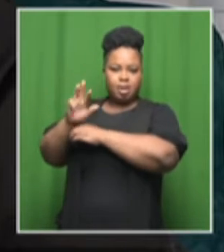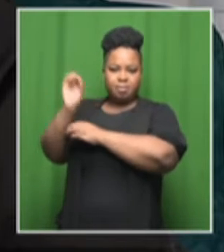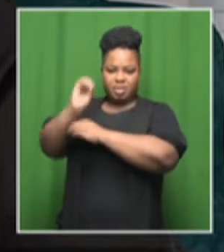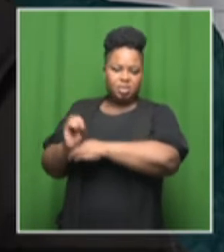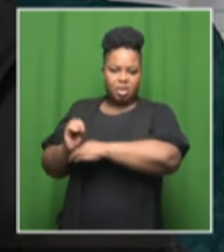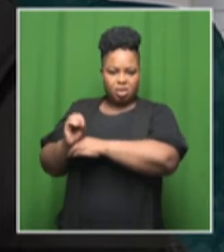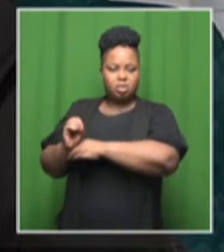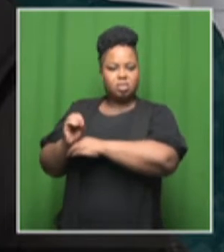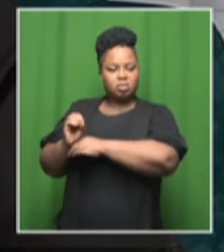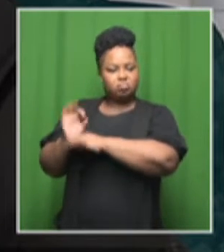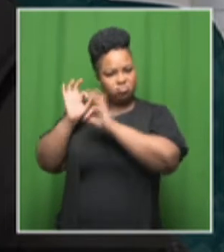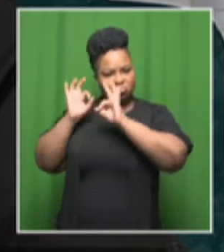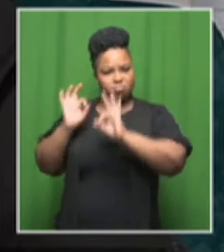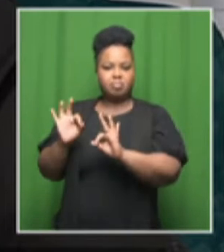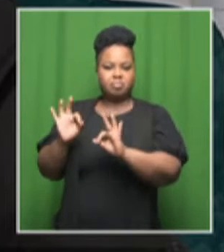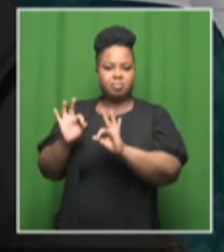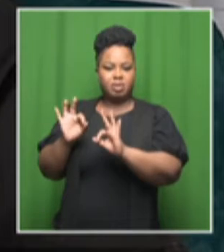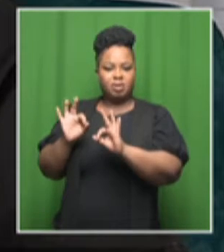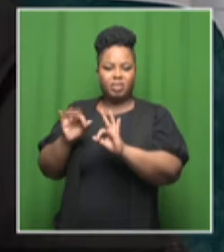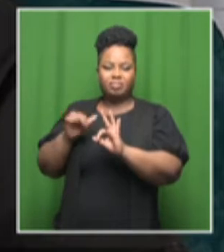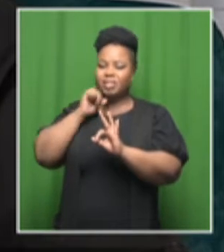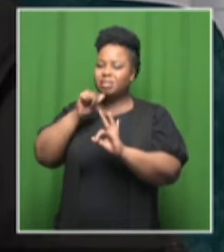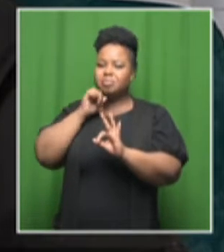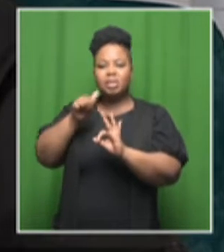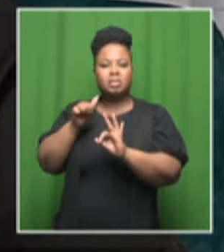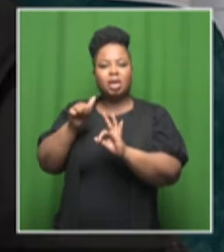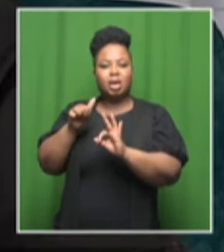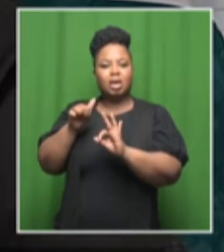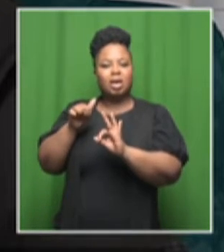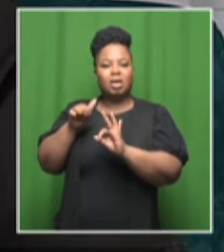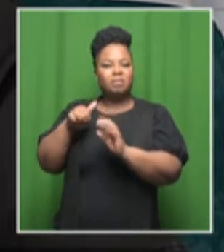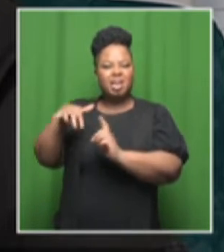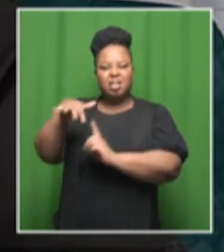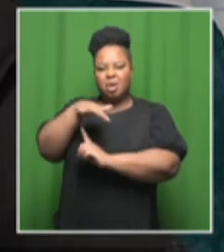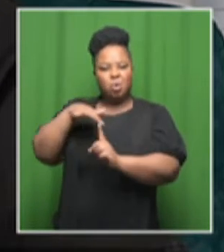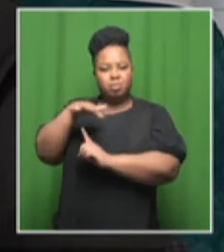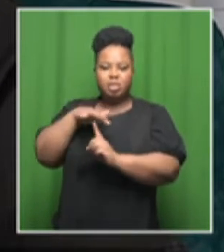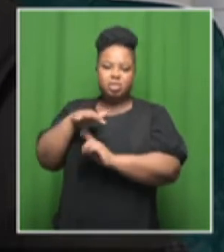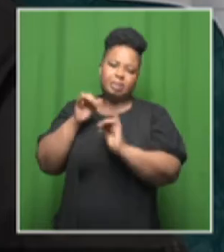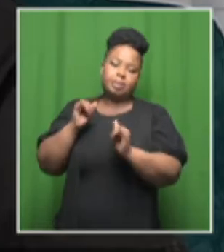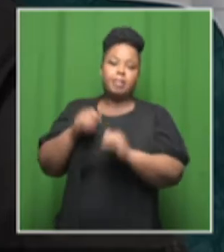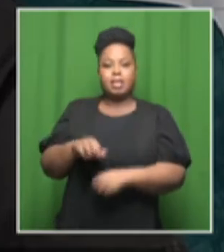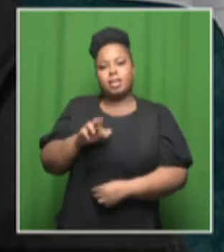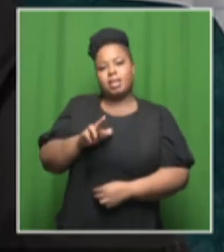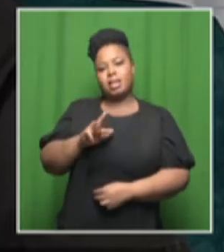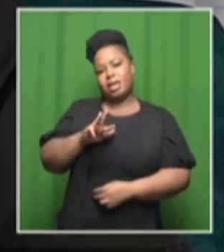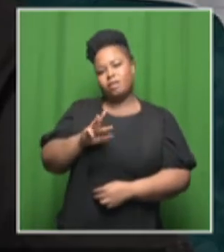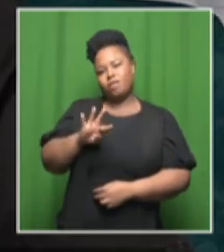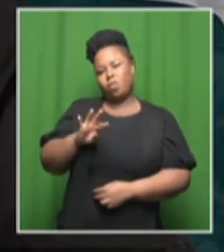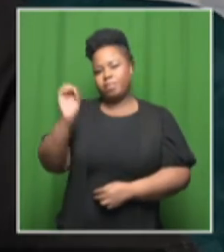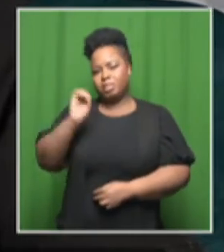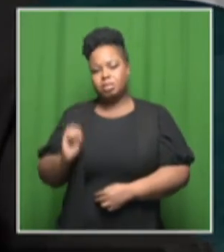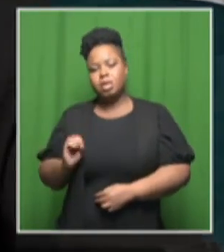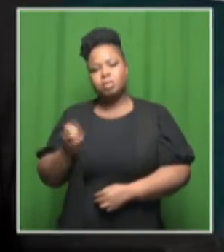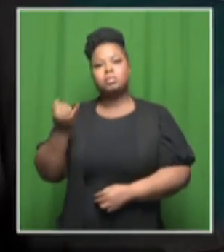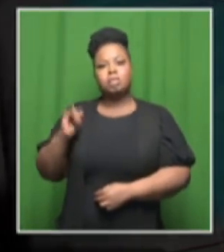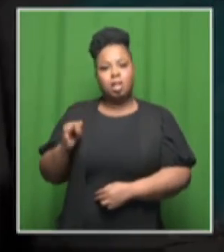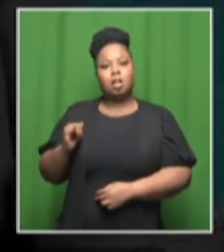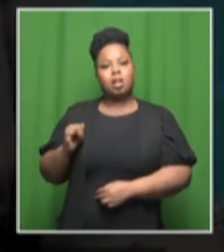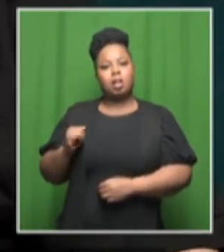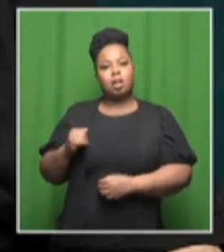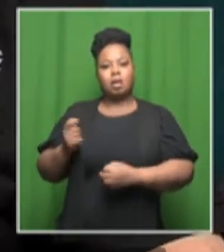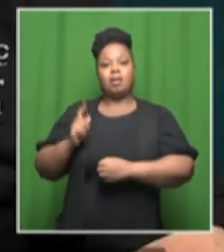survive. Sure. In under bad conditions, at least 94%. Amazing.